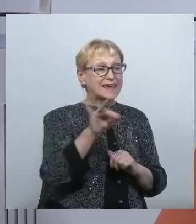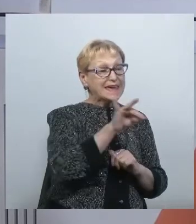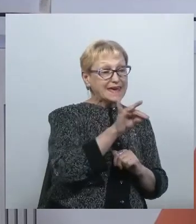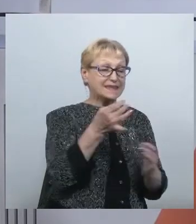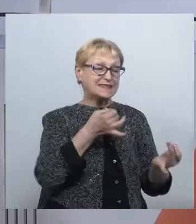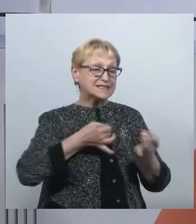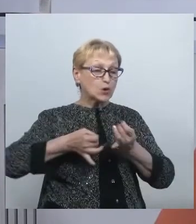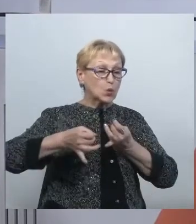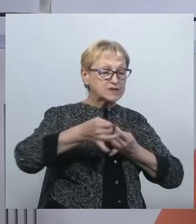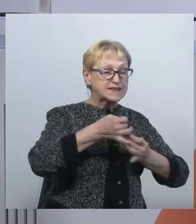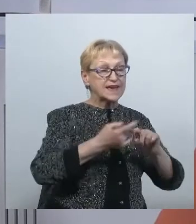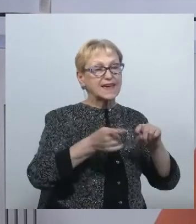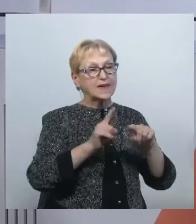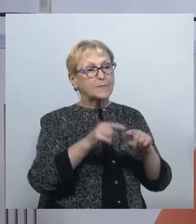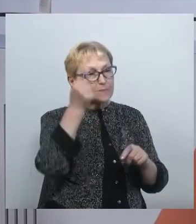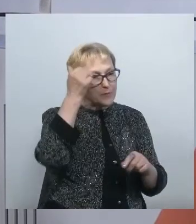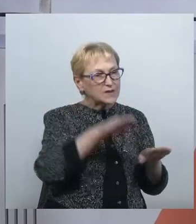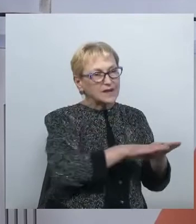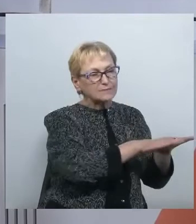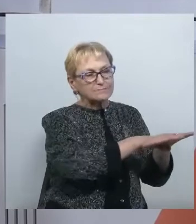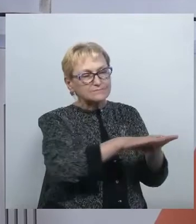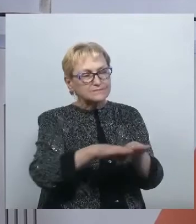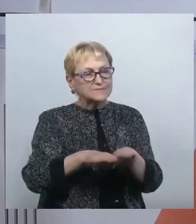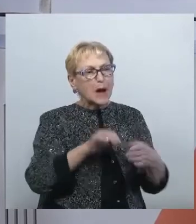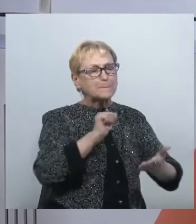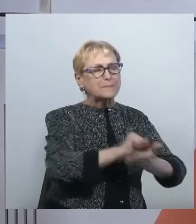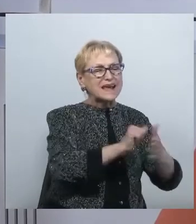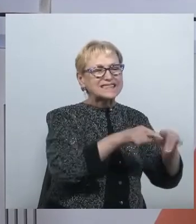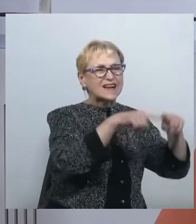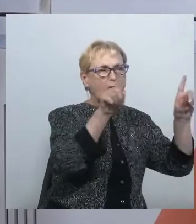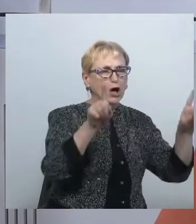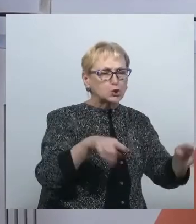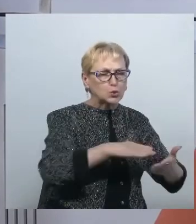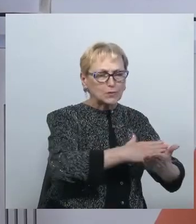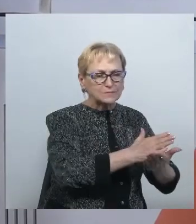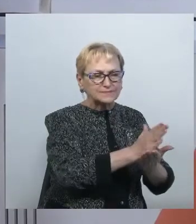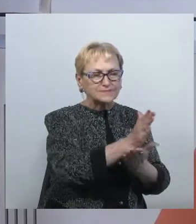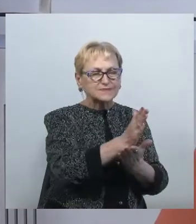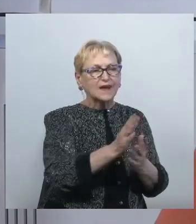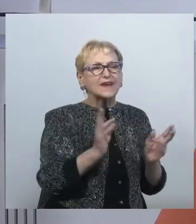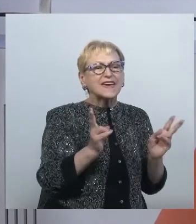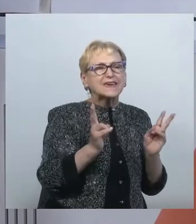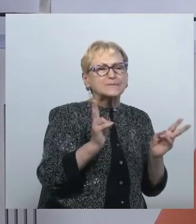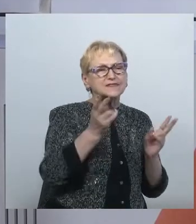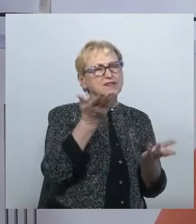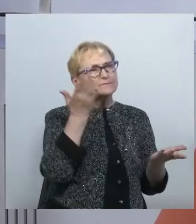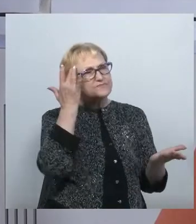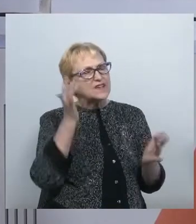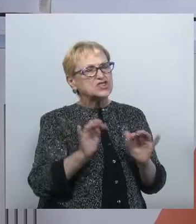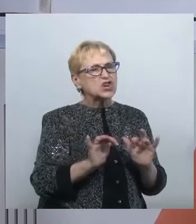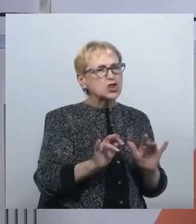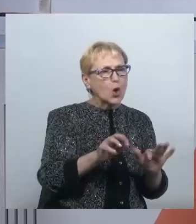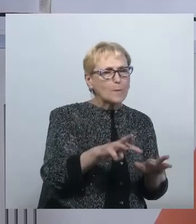in them. Well, for many years in a row, we've discussed the so-called press